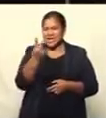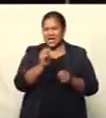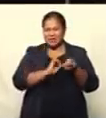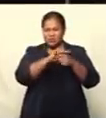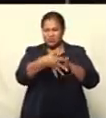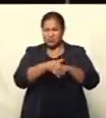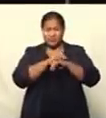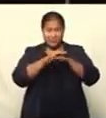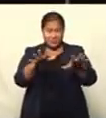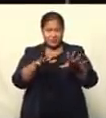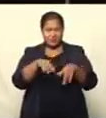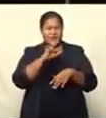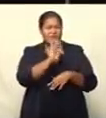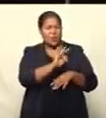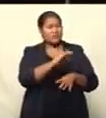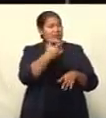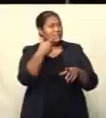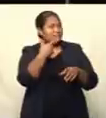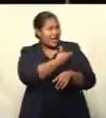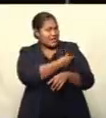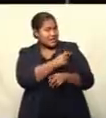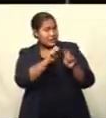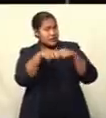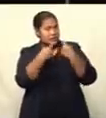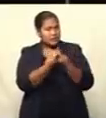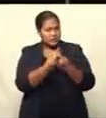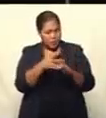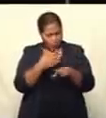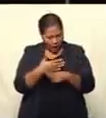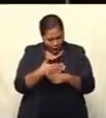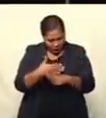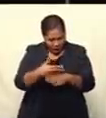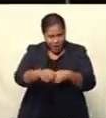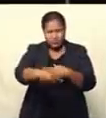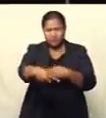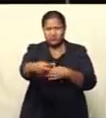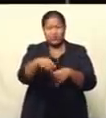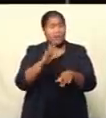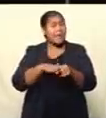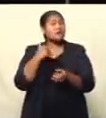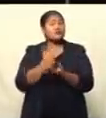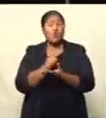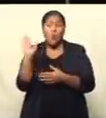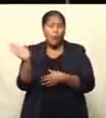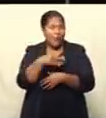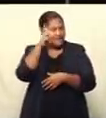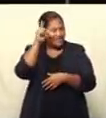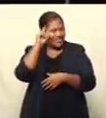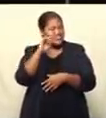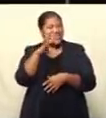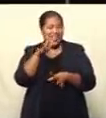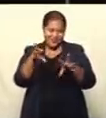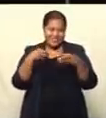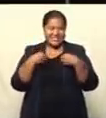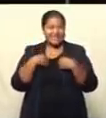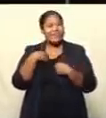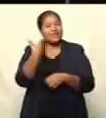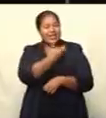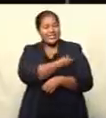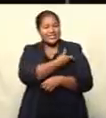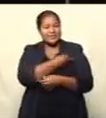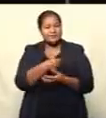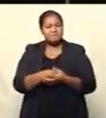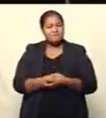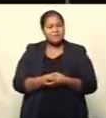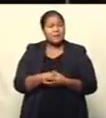pandemic has forced vaccination teams to be proactive and ensure every eligible Fijian has access to the vaccine. Vaccination Task